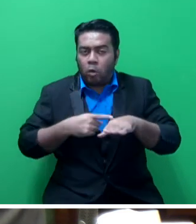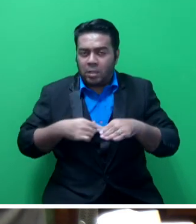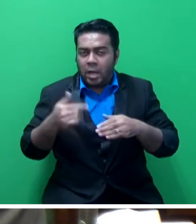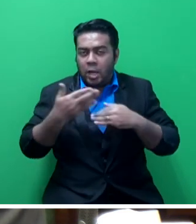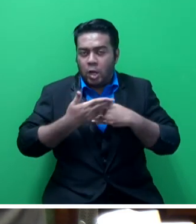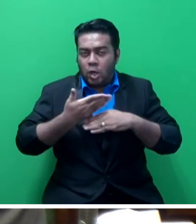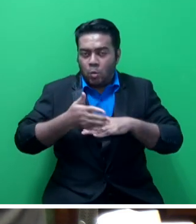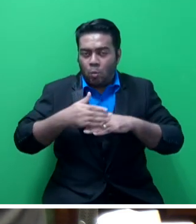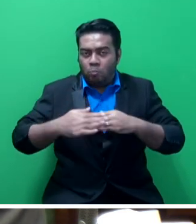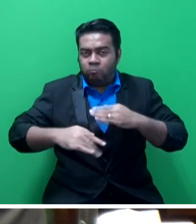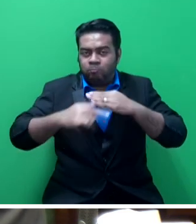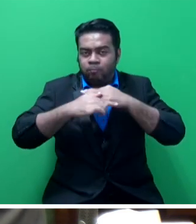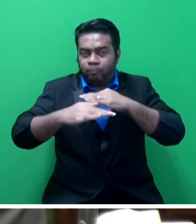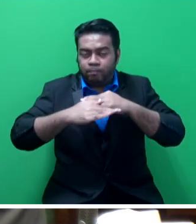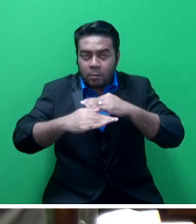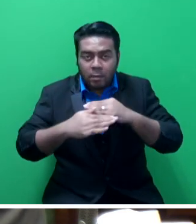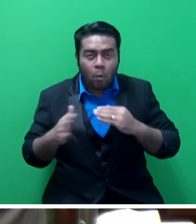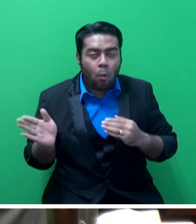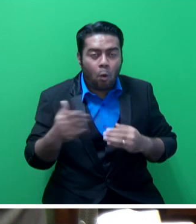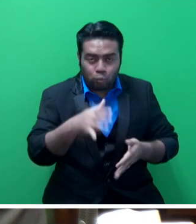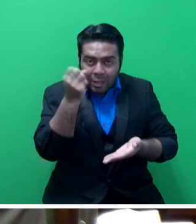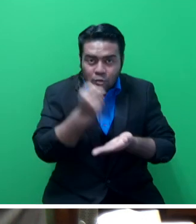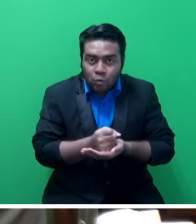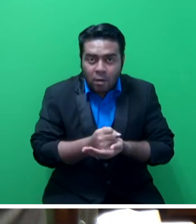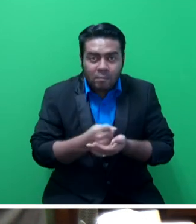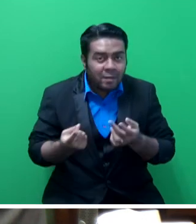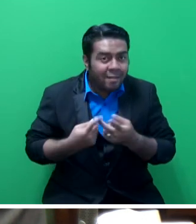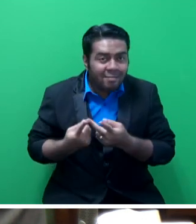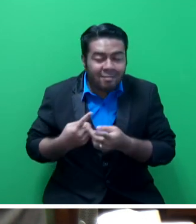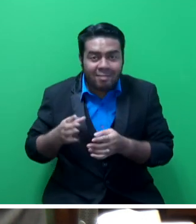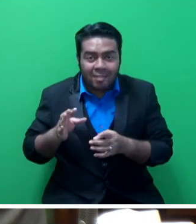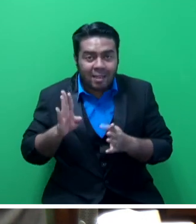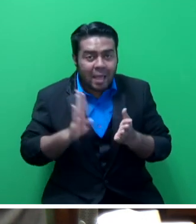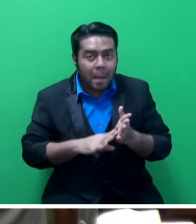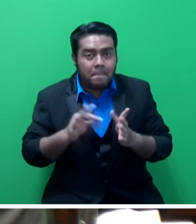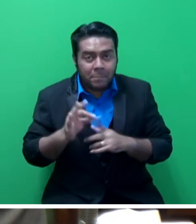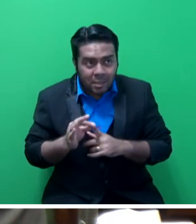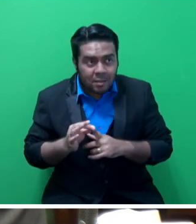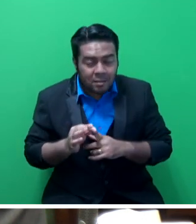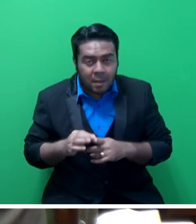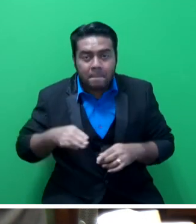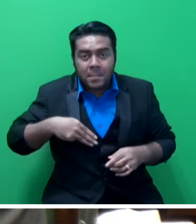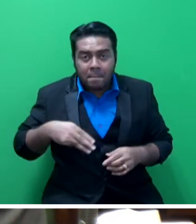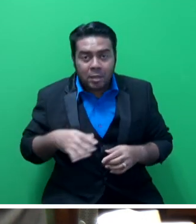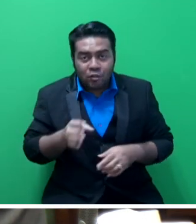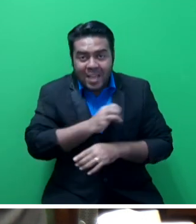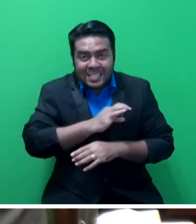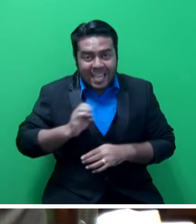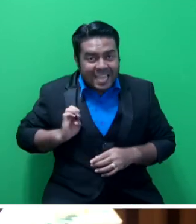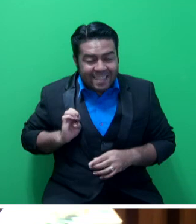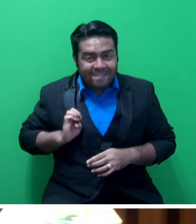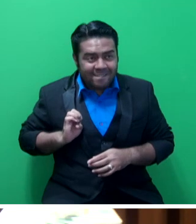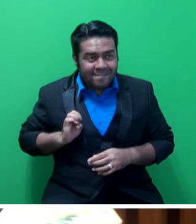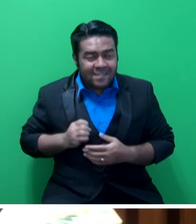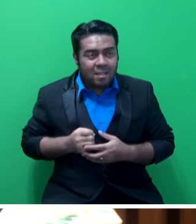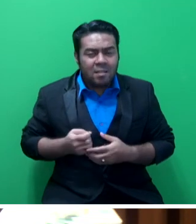and accountability by ensuring, amongst other things, that MPs, members of the executive,